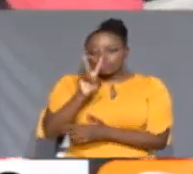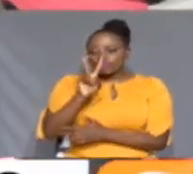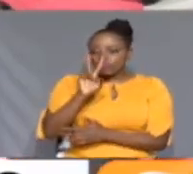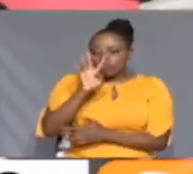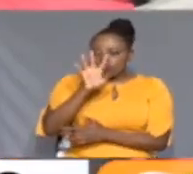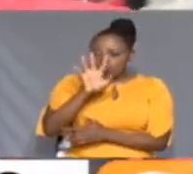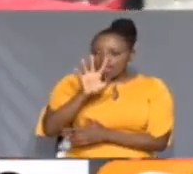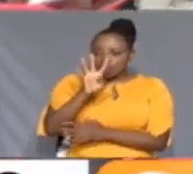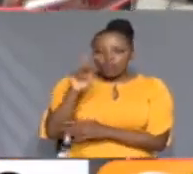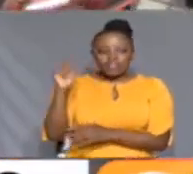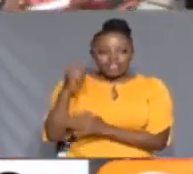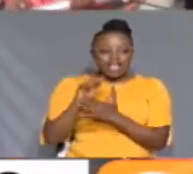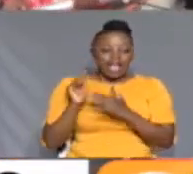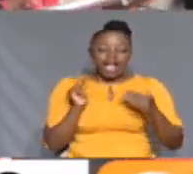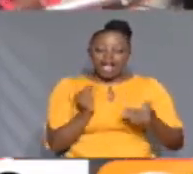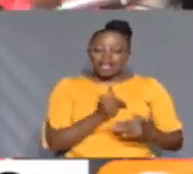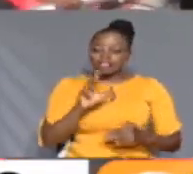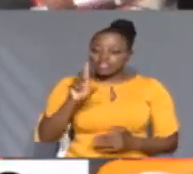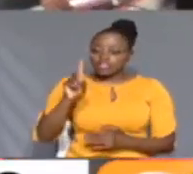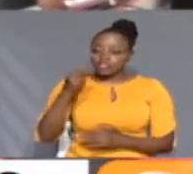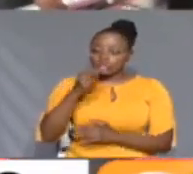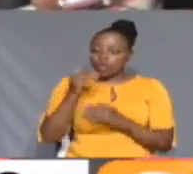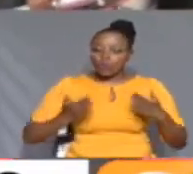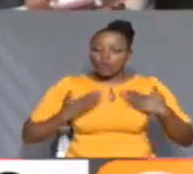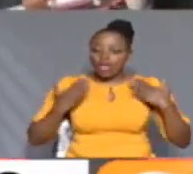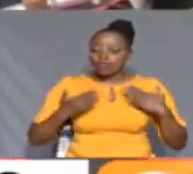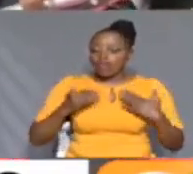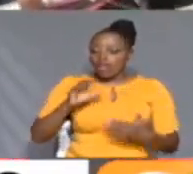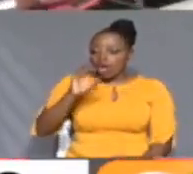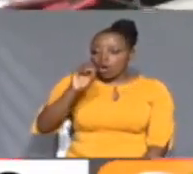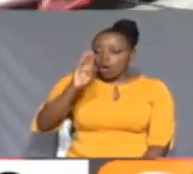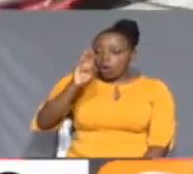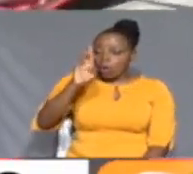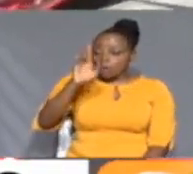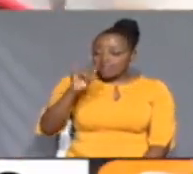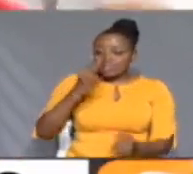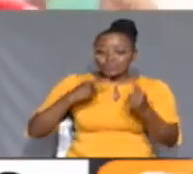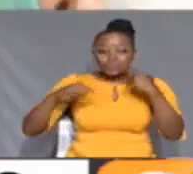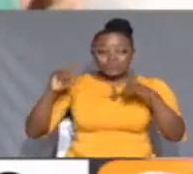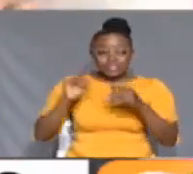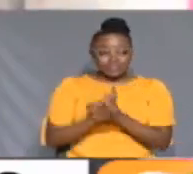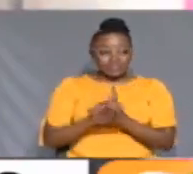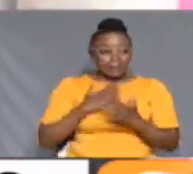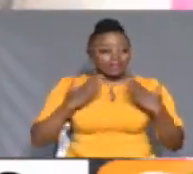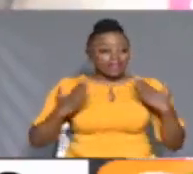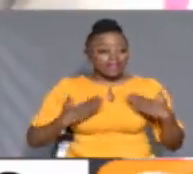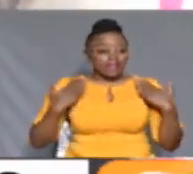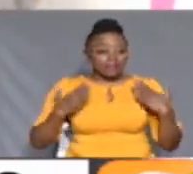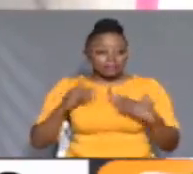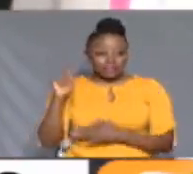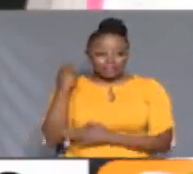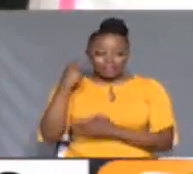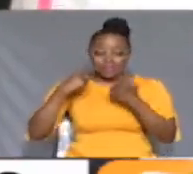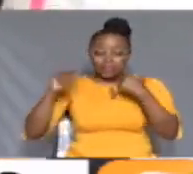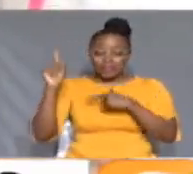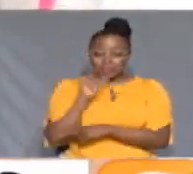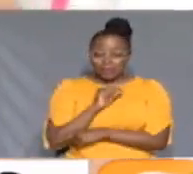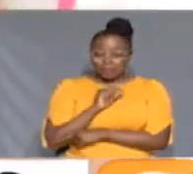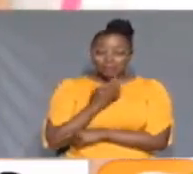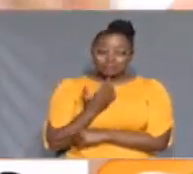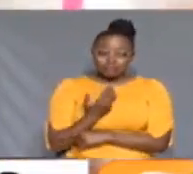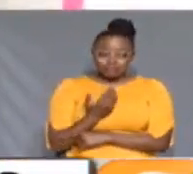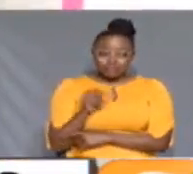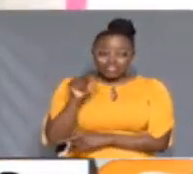That we are happy in Doha for Obiri to represent us and win. I'm so happy that Kenya won. It's